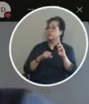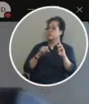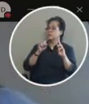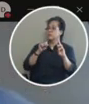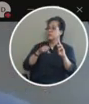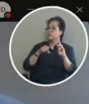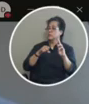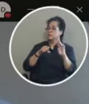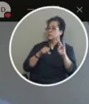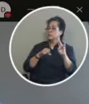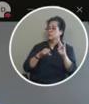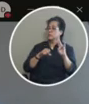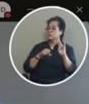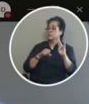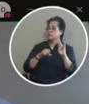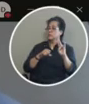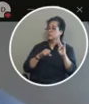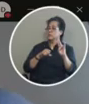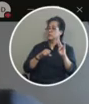Yes. Rivera.